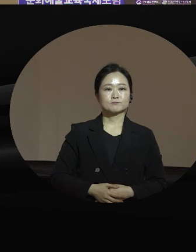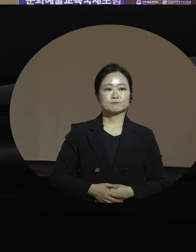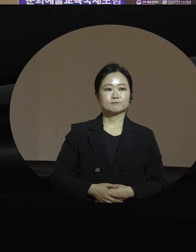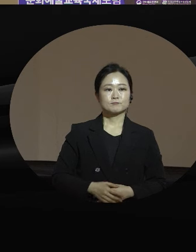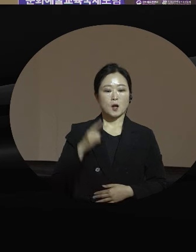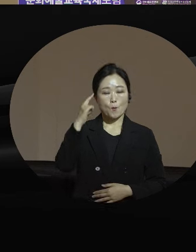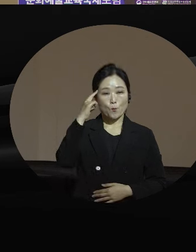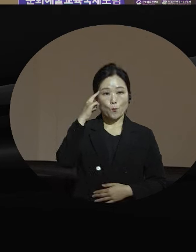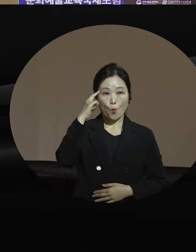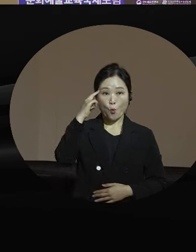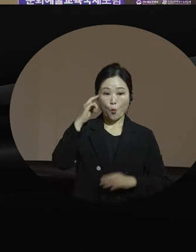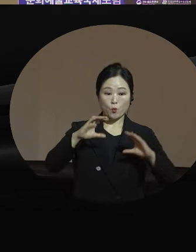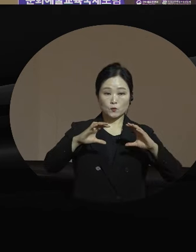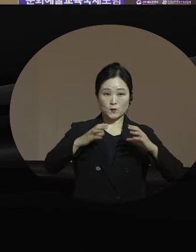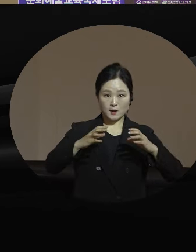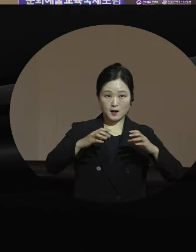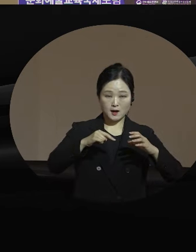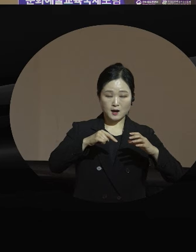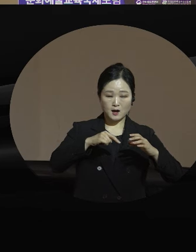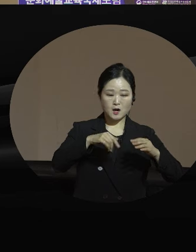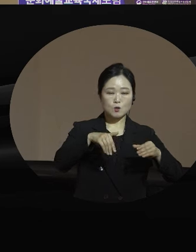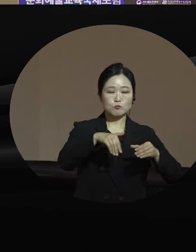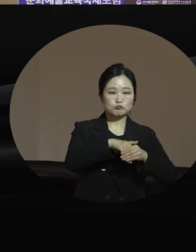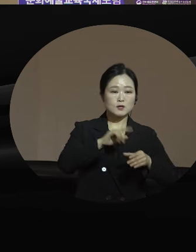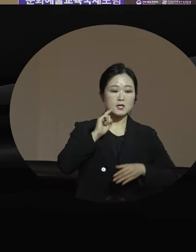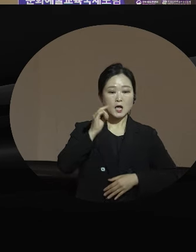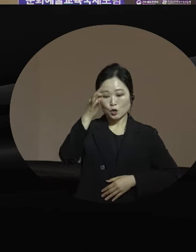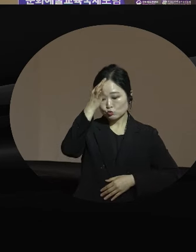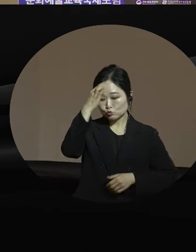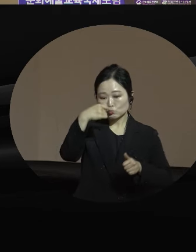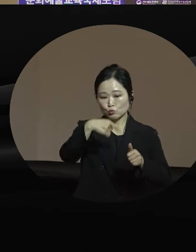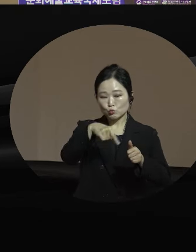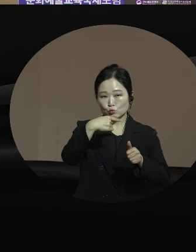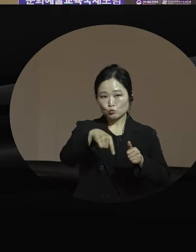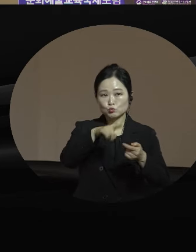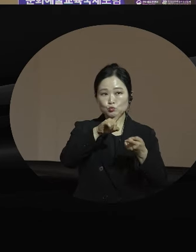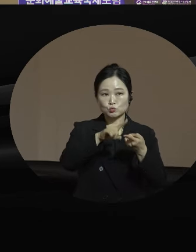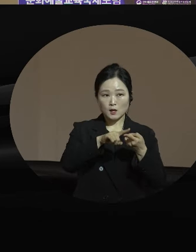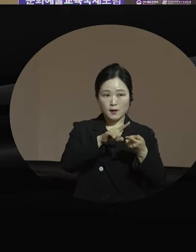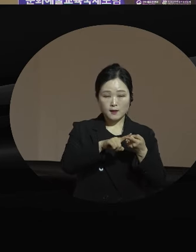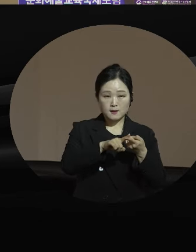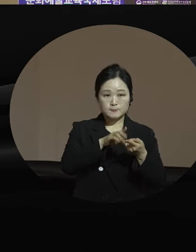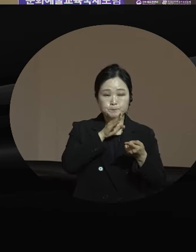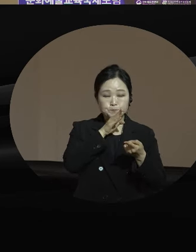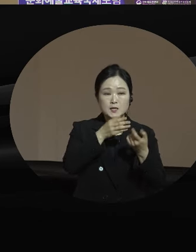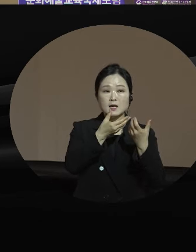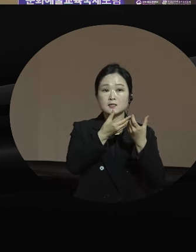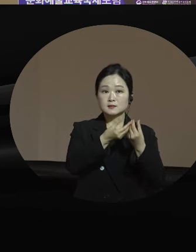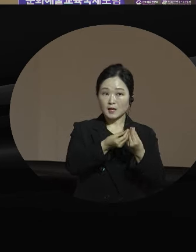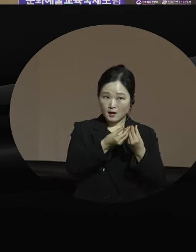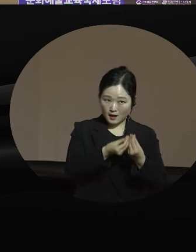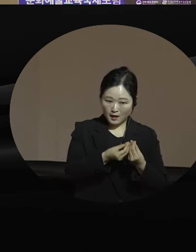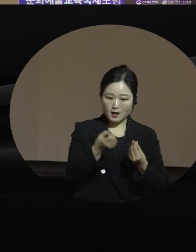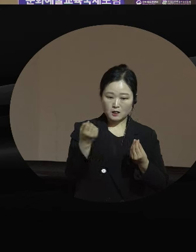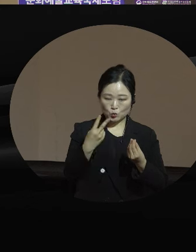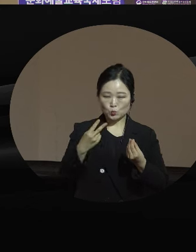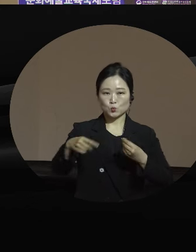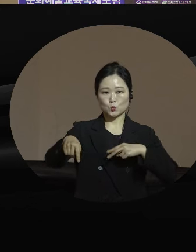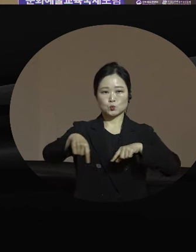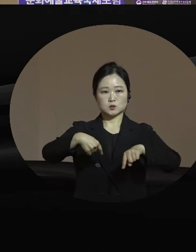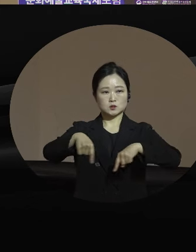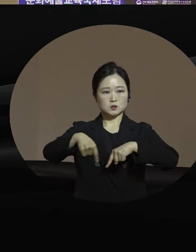to give some the practice examples of which we are implementing related with the cultural education for